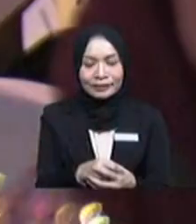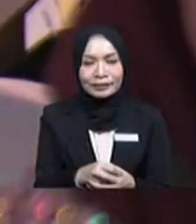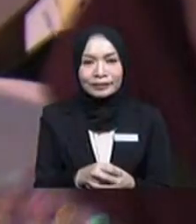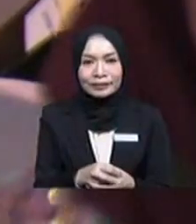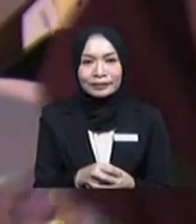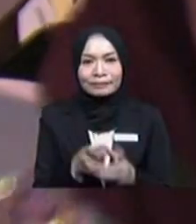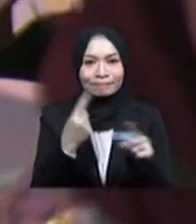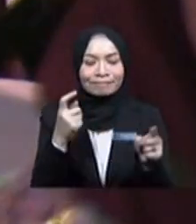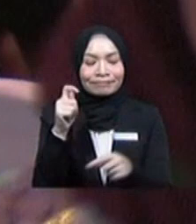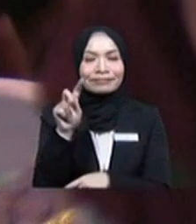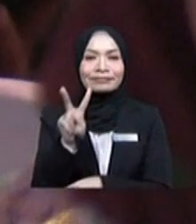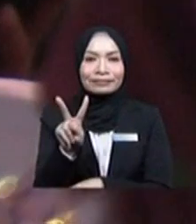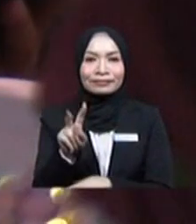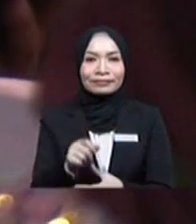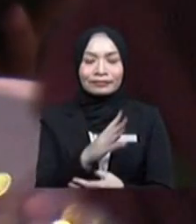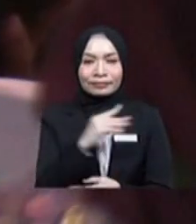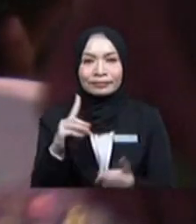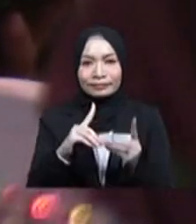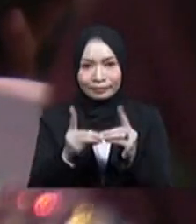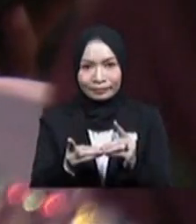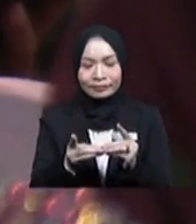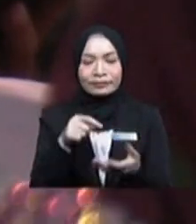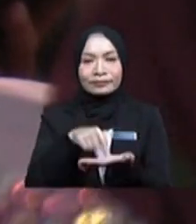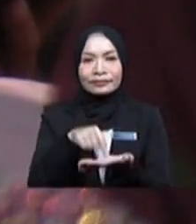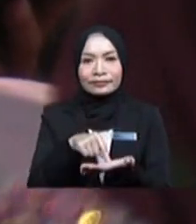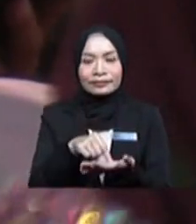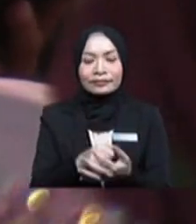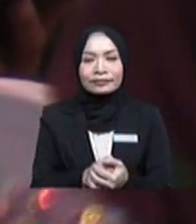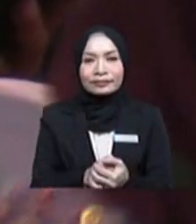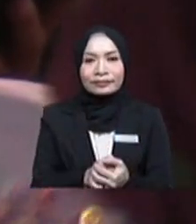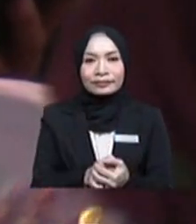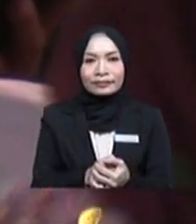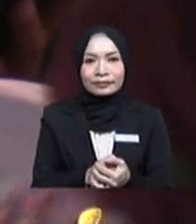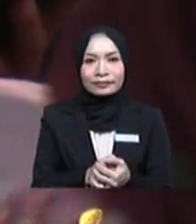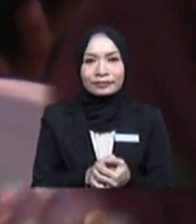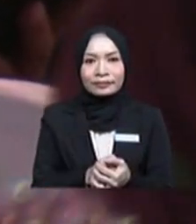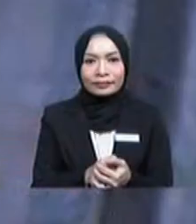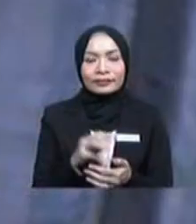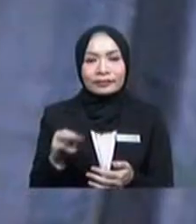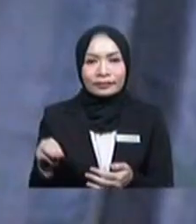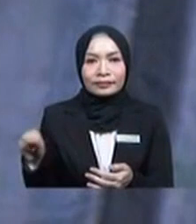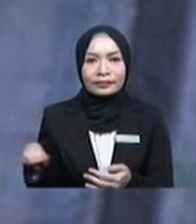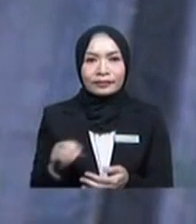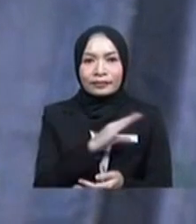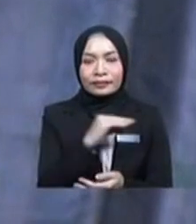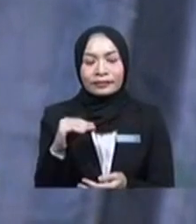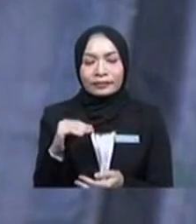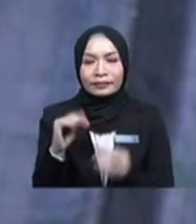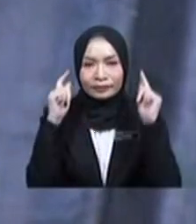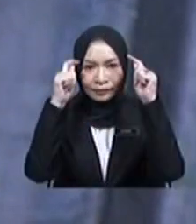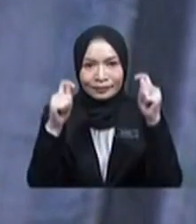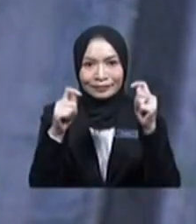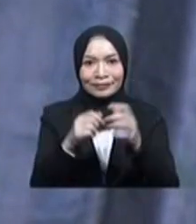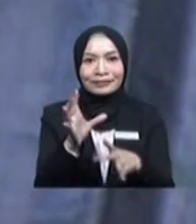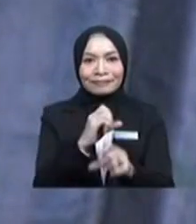Through digitalization, students and teachers are able to respectively enhance their learning and teaching of